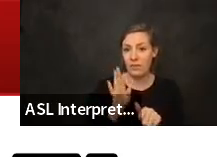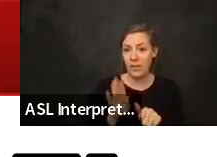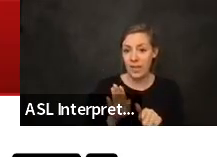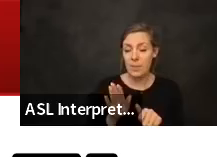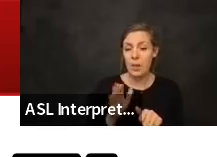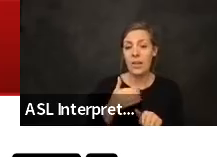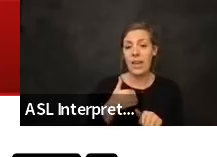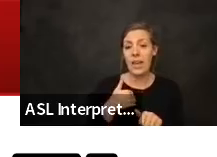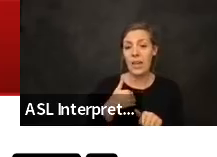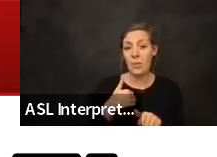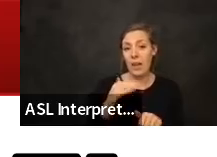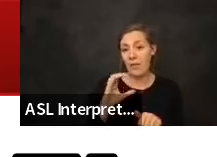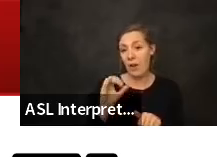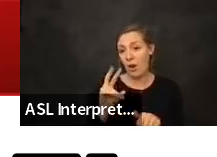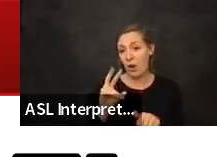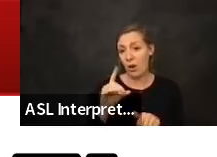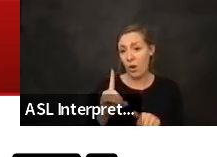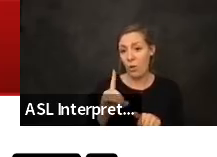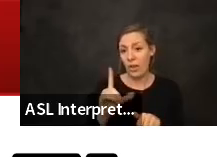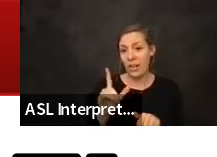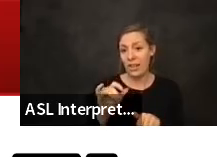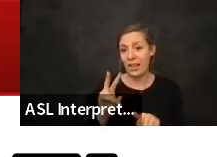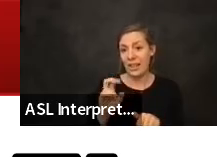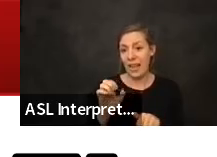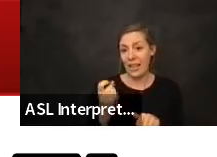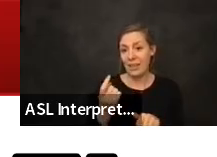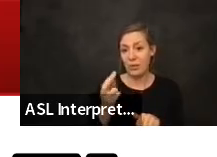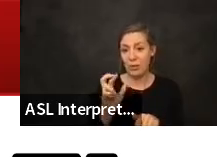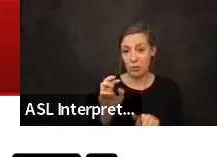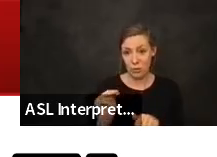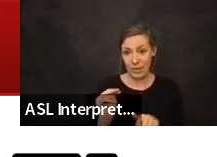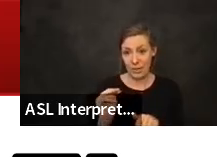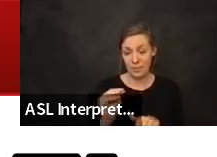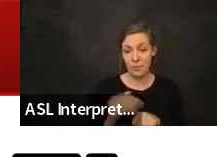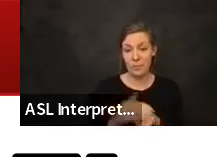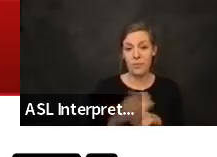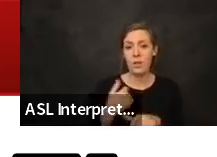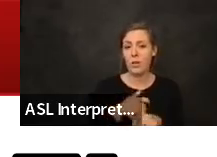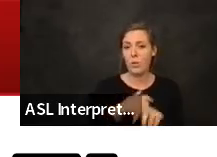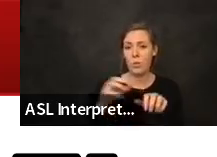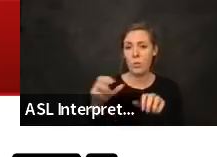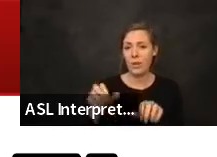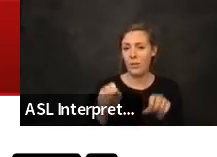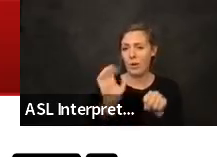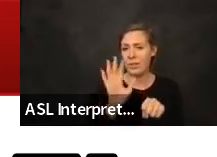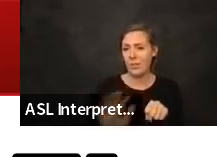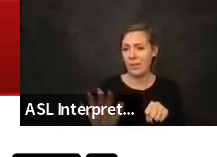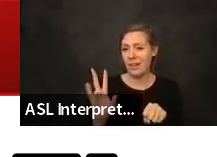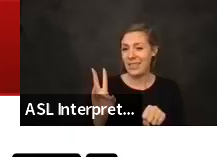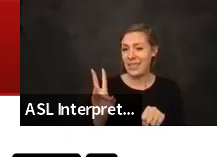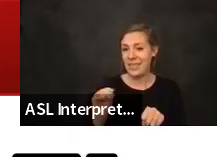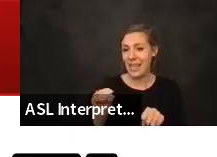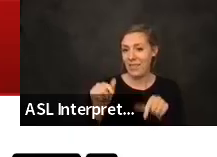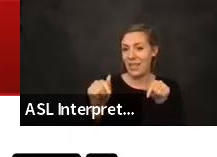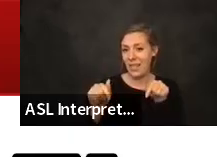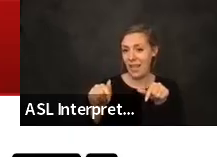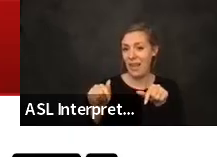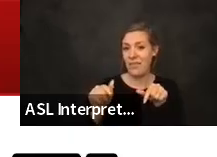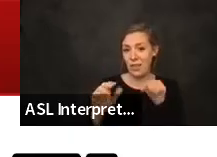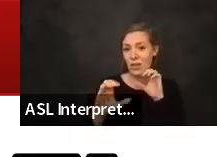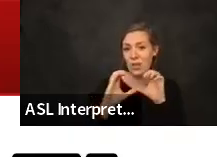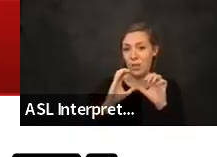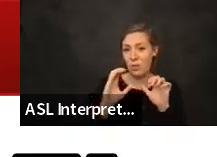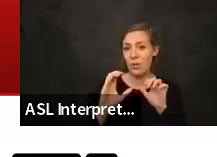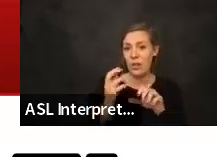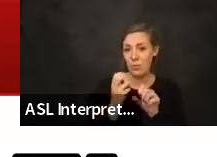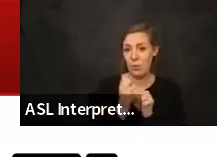live stream, these live stream webinars. We've hosted about 70 of these community briefings over the course